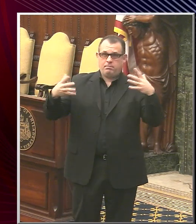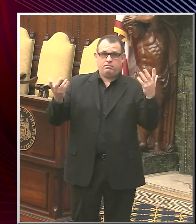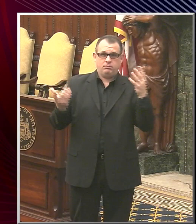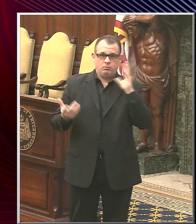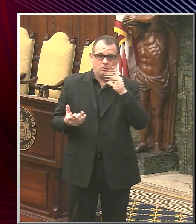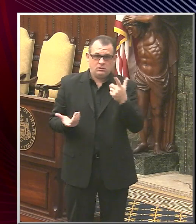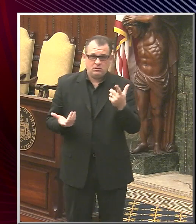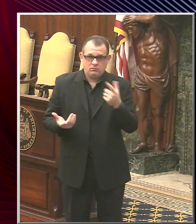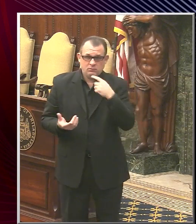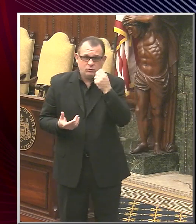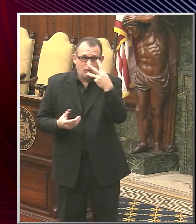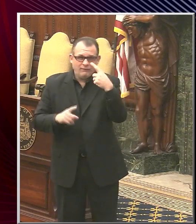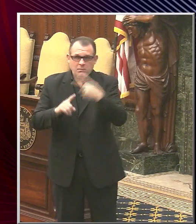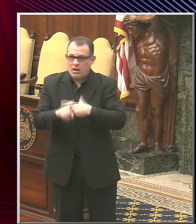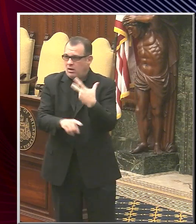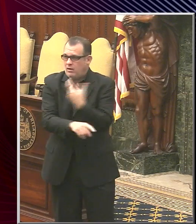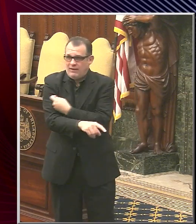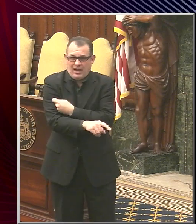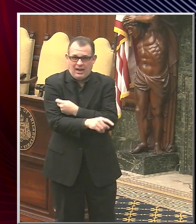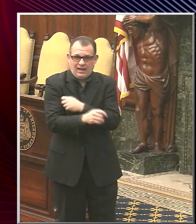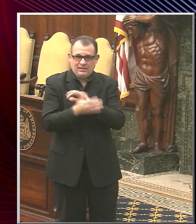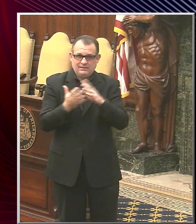12 months seems almost